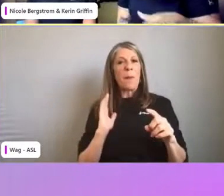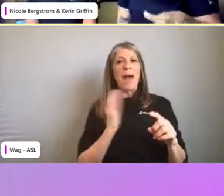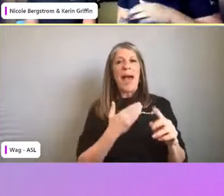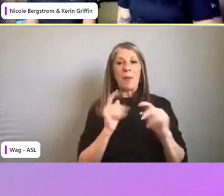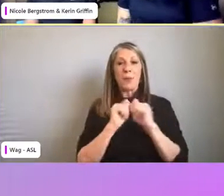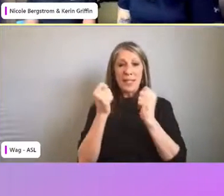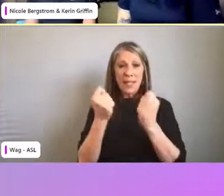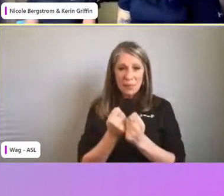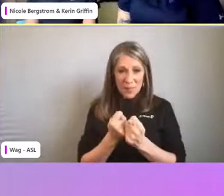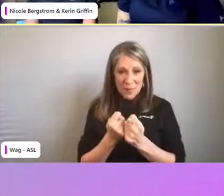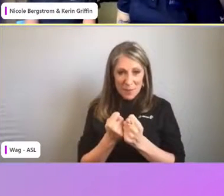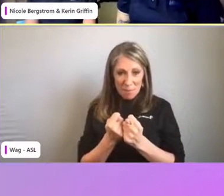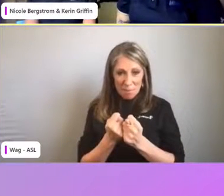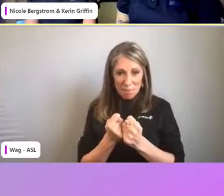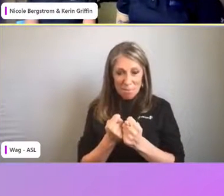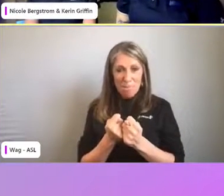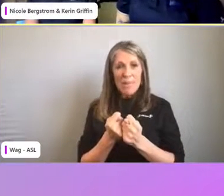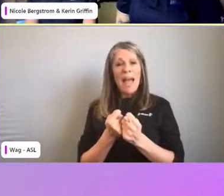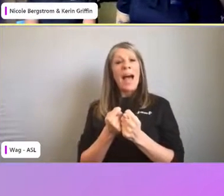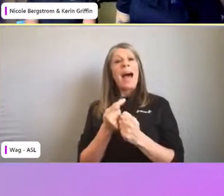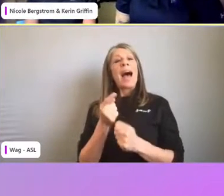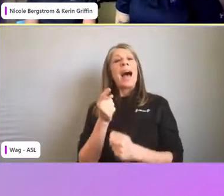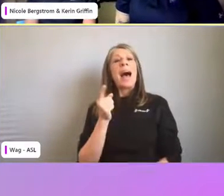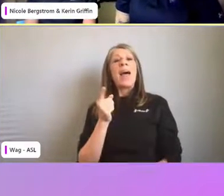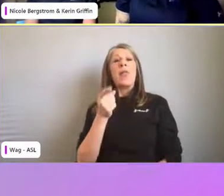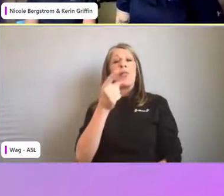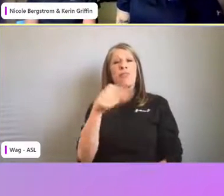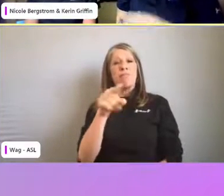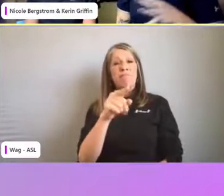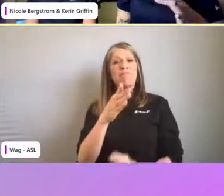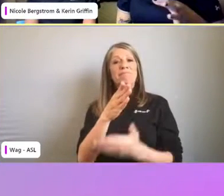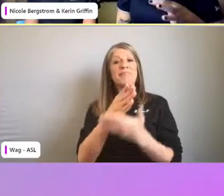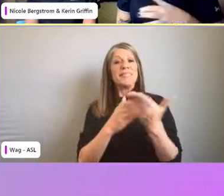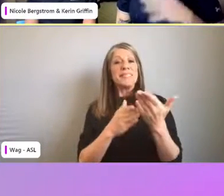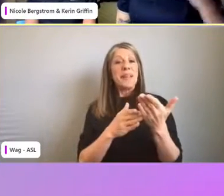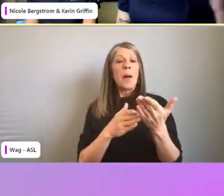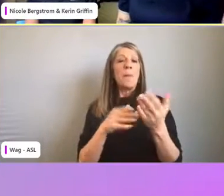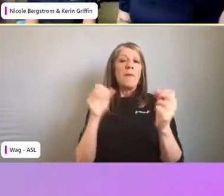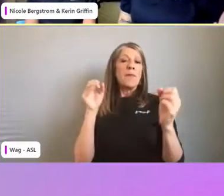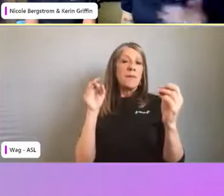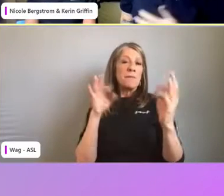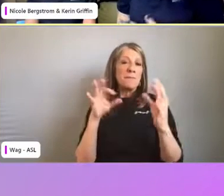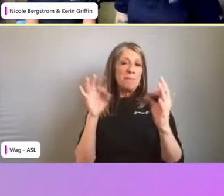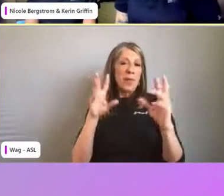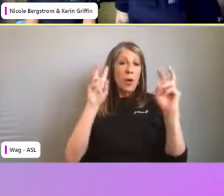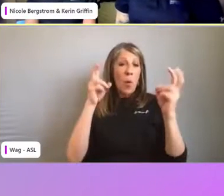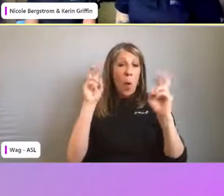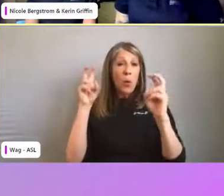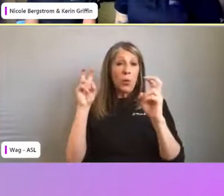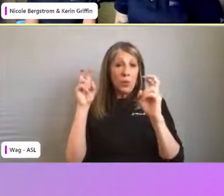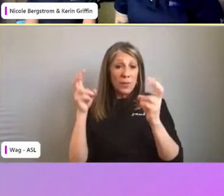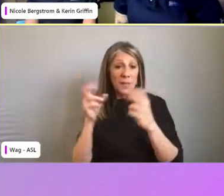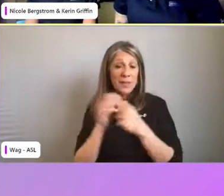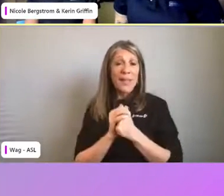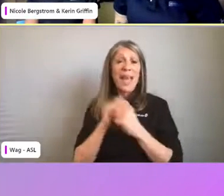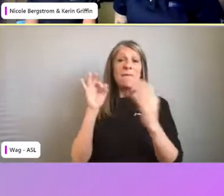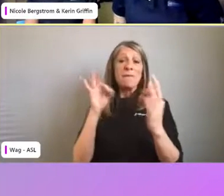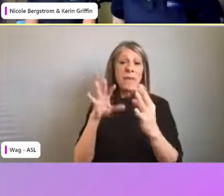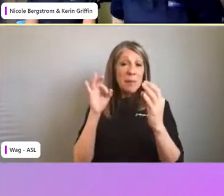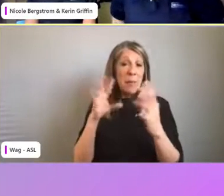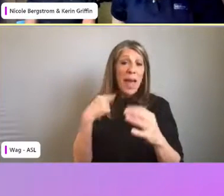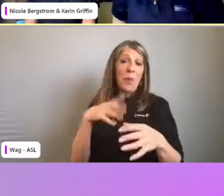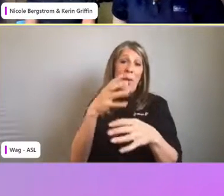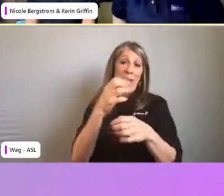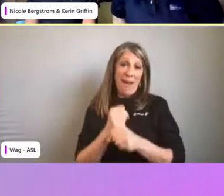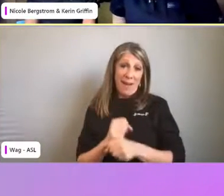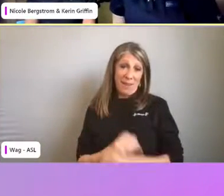did put the word out there, and these are just some of the many quotes and feedback that we received.